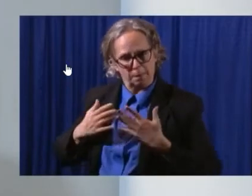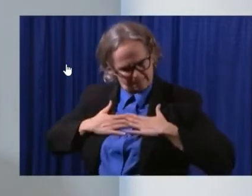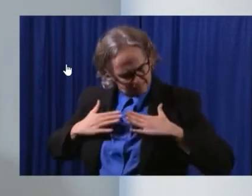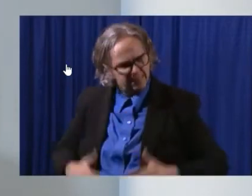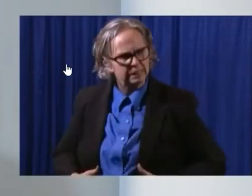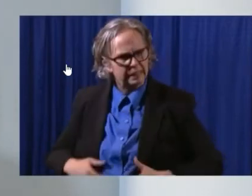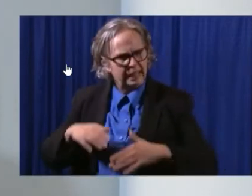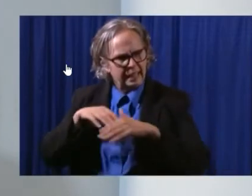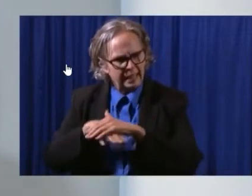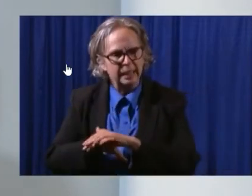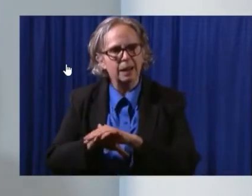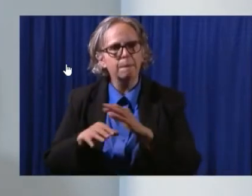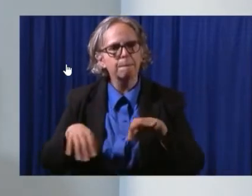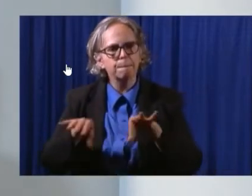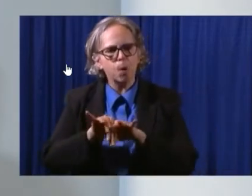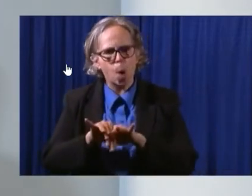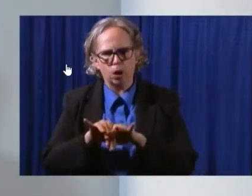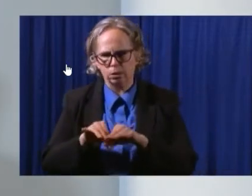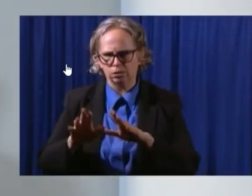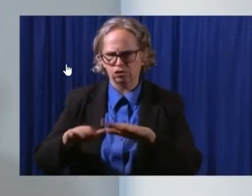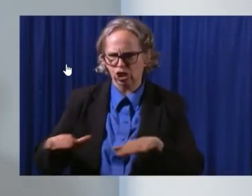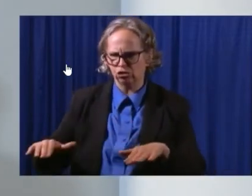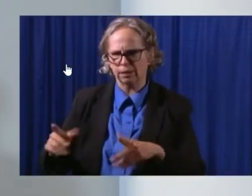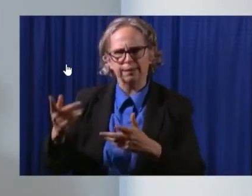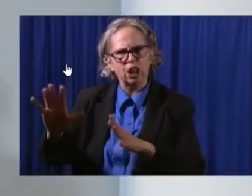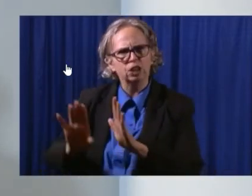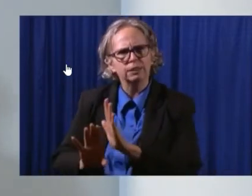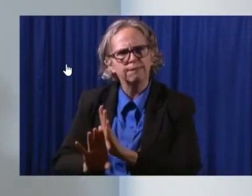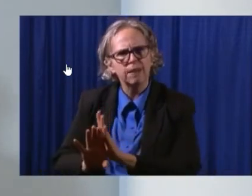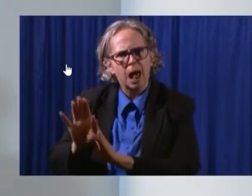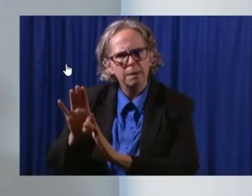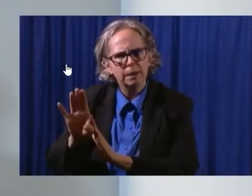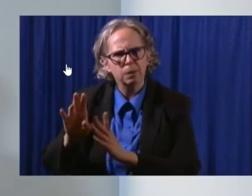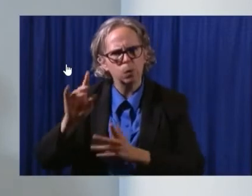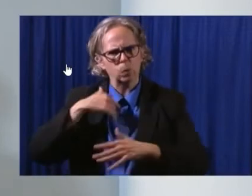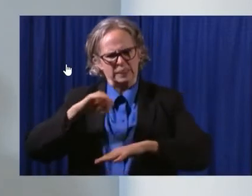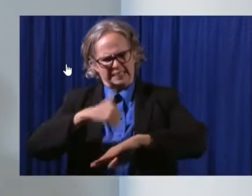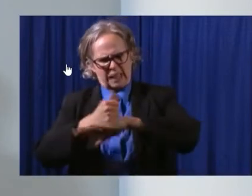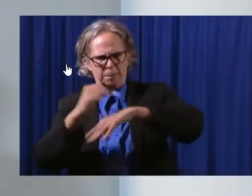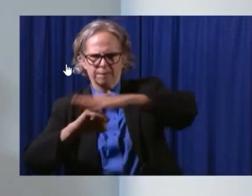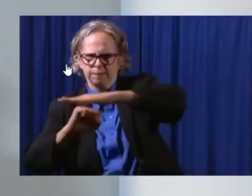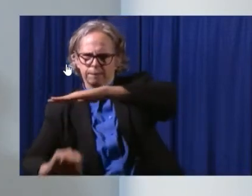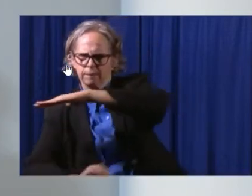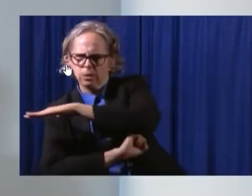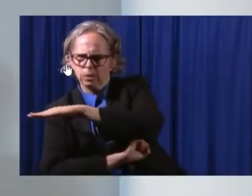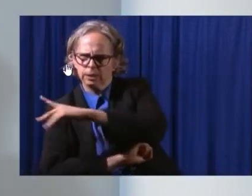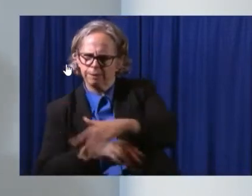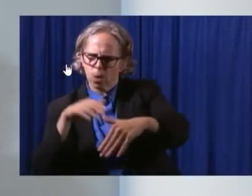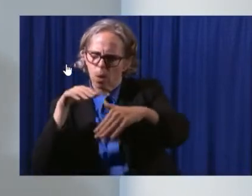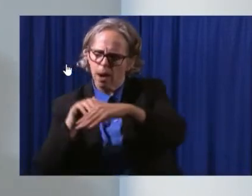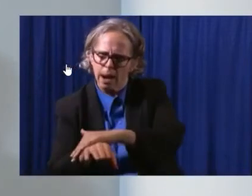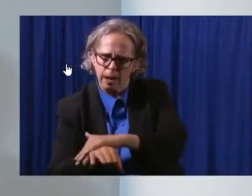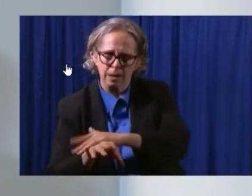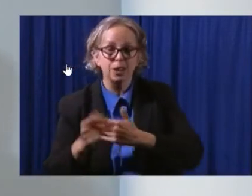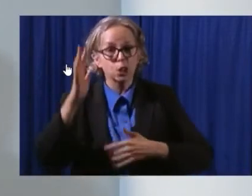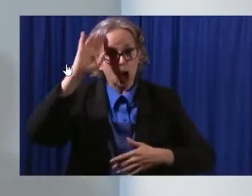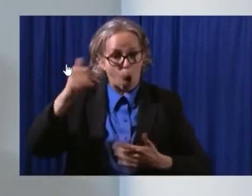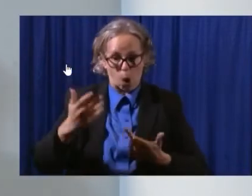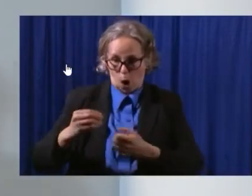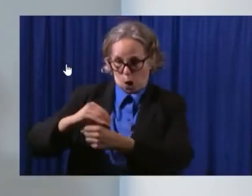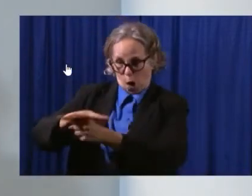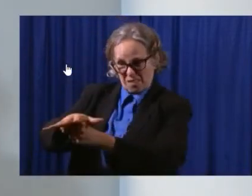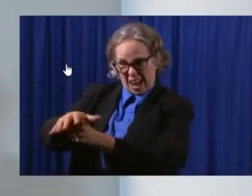that's what, in the end, education is about, what our education system is about. And living with COVID-19 in our lives is going to be a reality